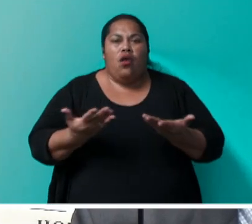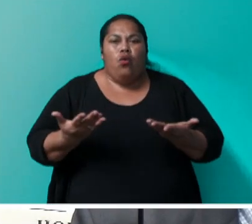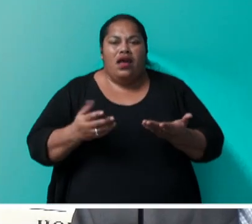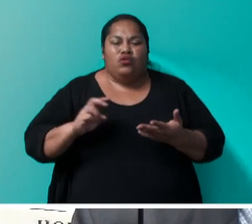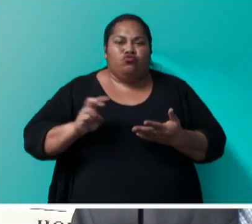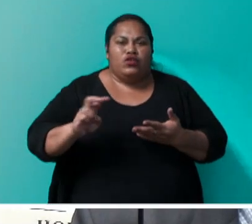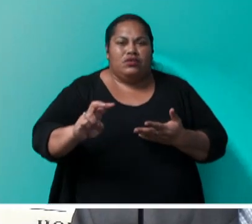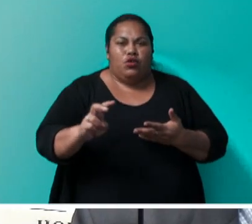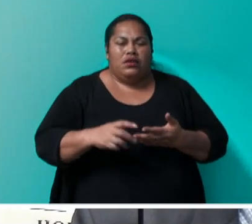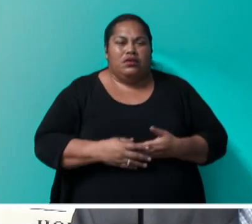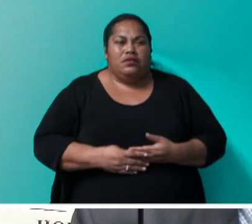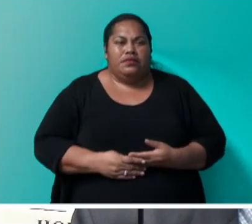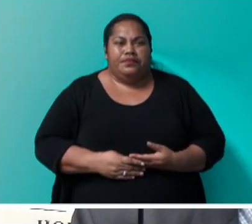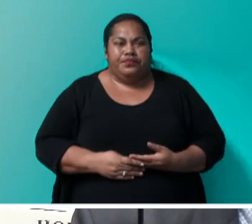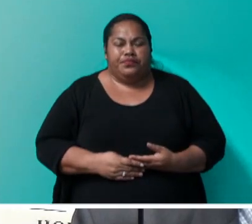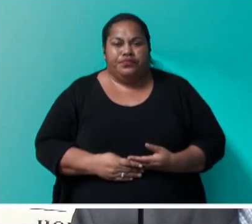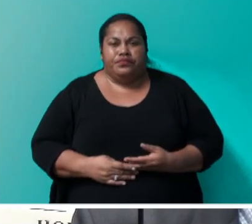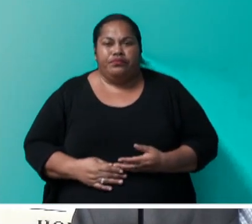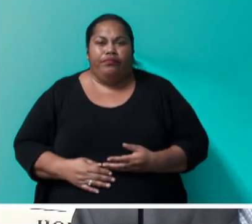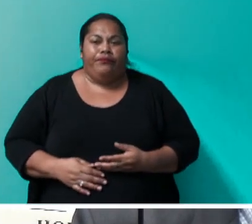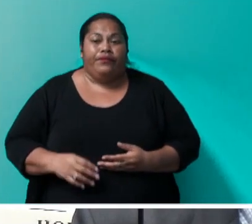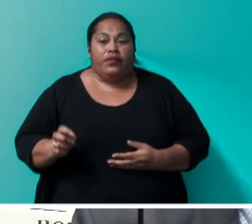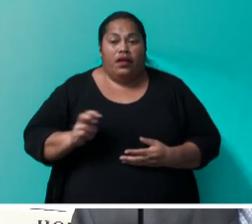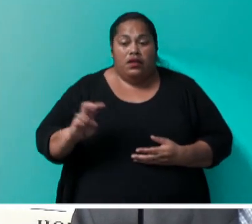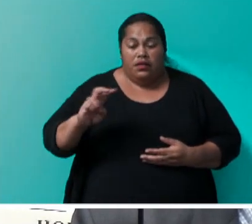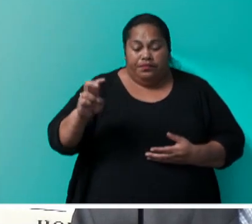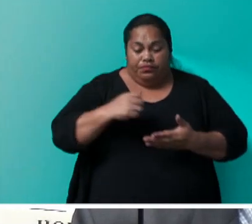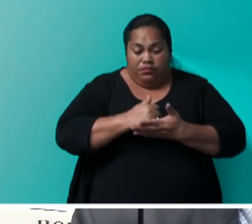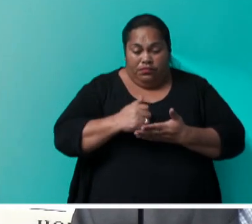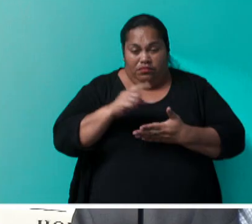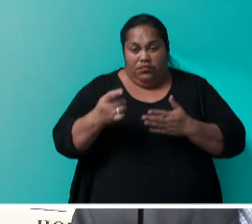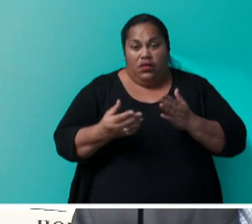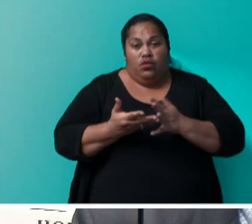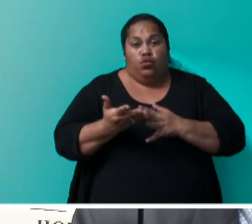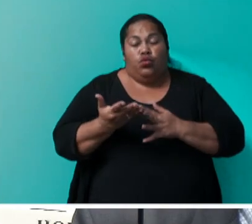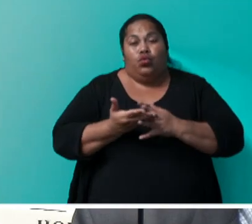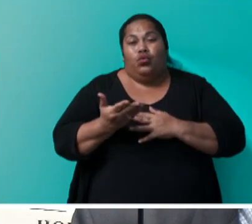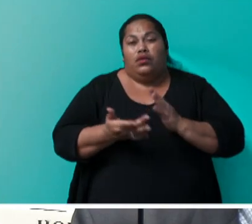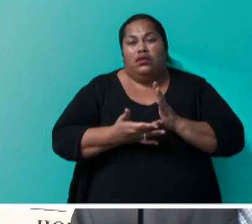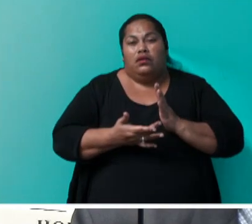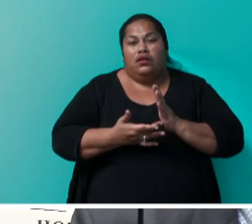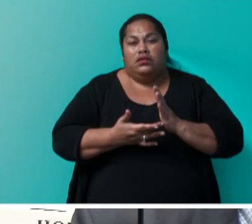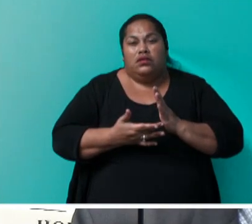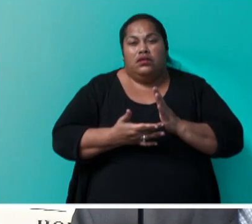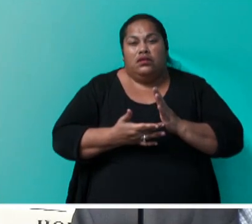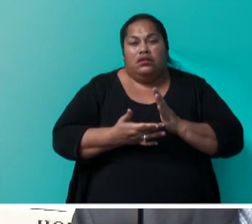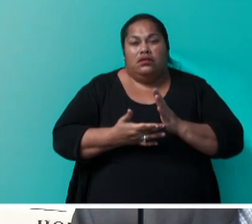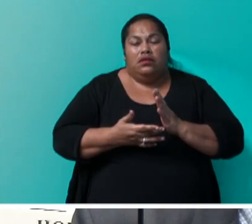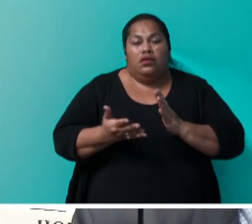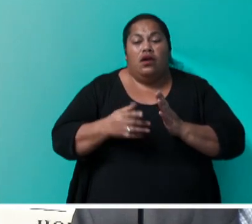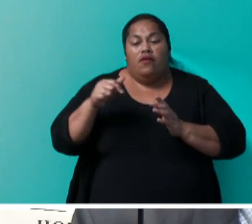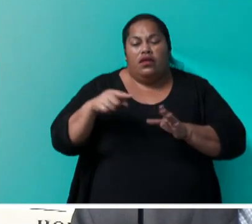Mr. Speaker, the FSC is modernizing transport logistics through technology, whereby cane monitoring system. This year,